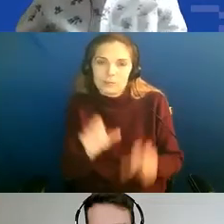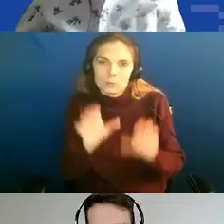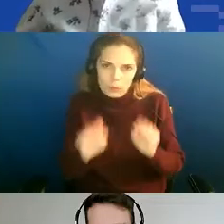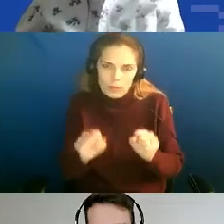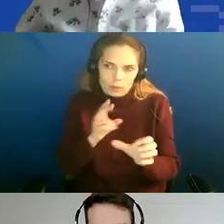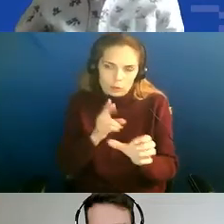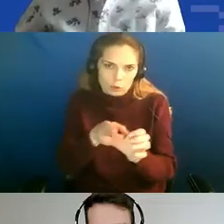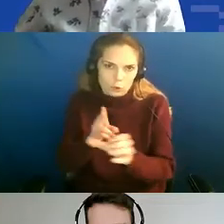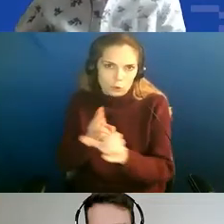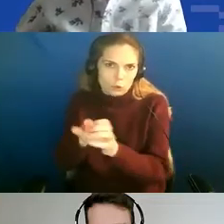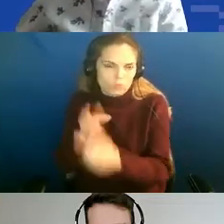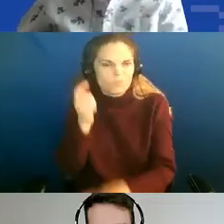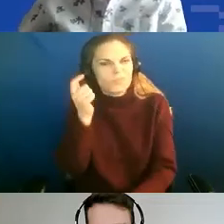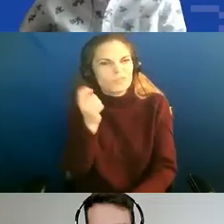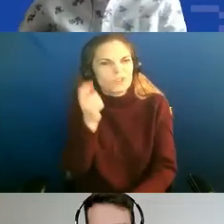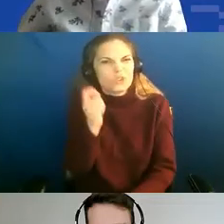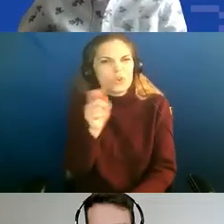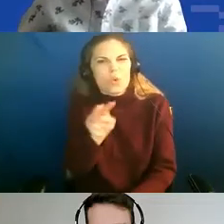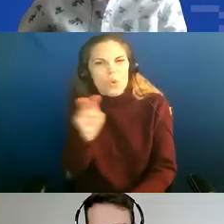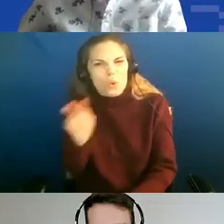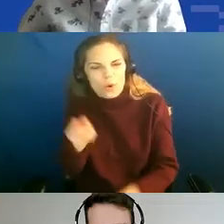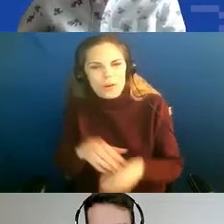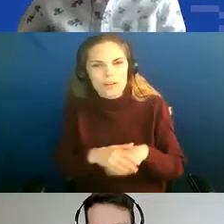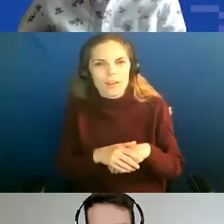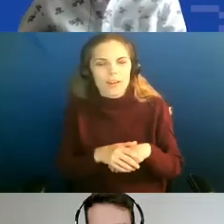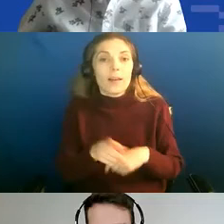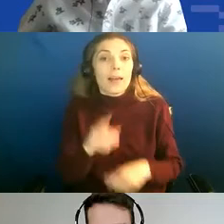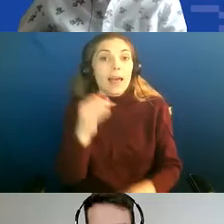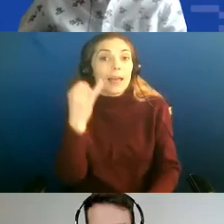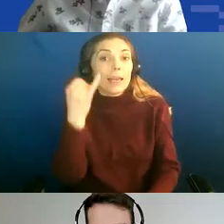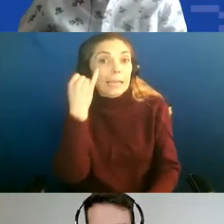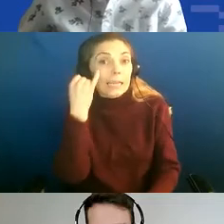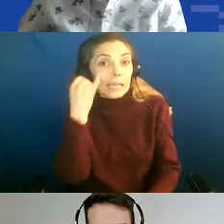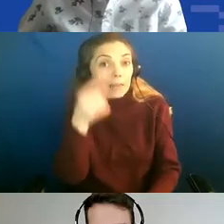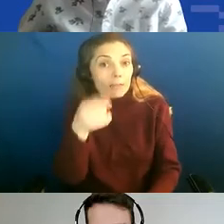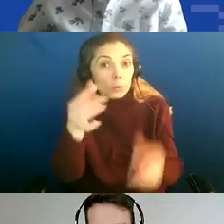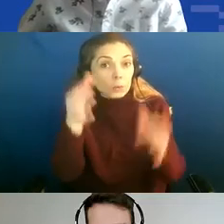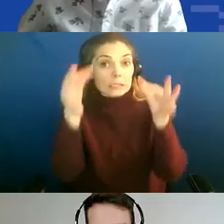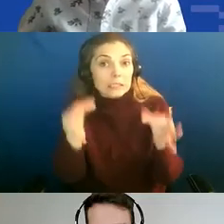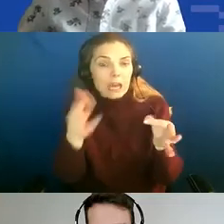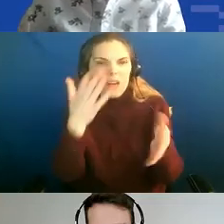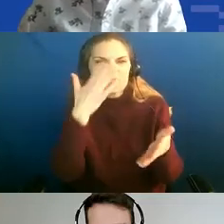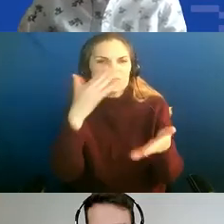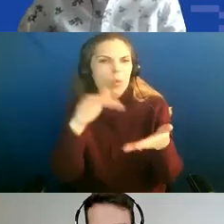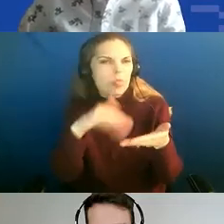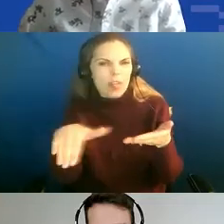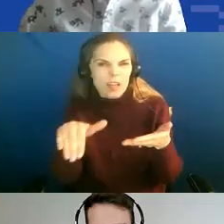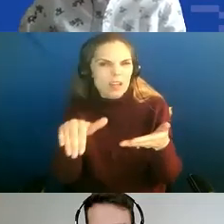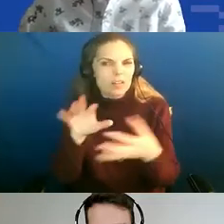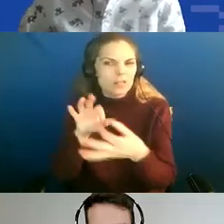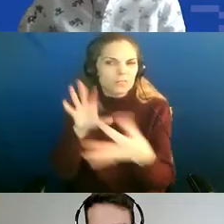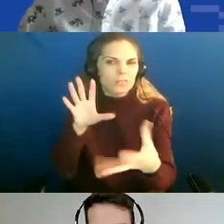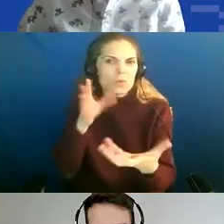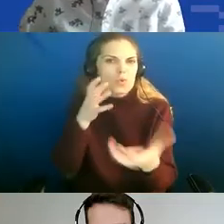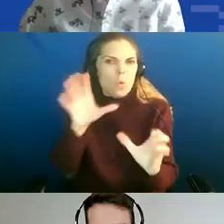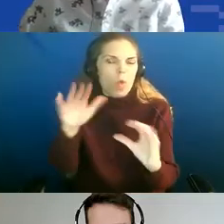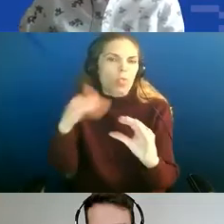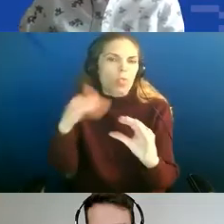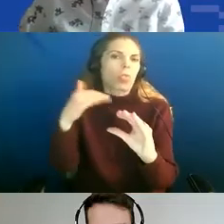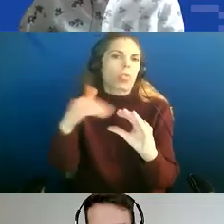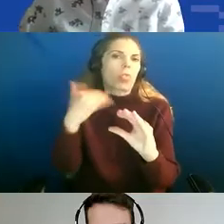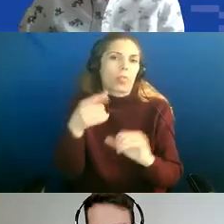very ethical unsubscribe options if you decide it's not for you. And finally, if you'd like to get in